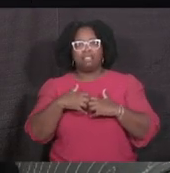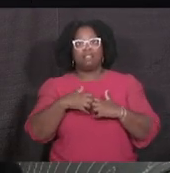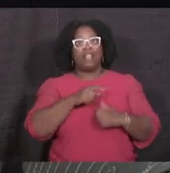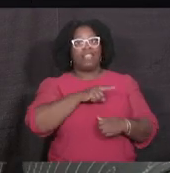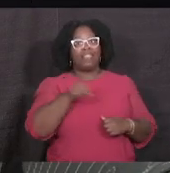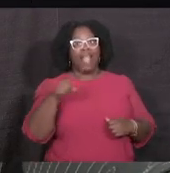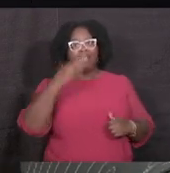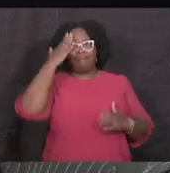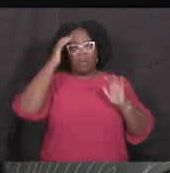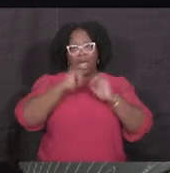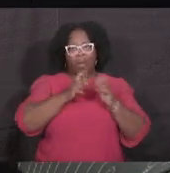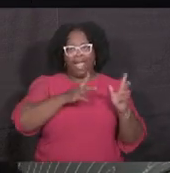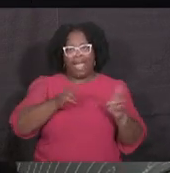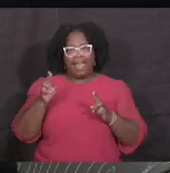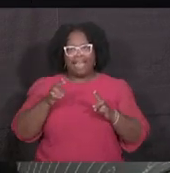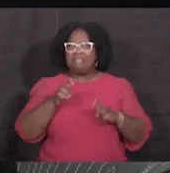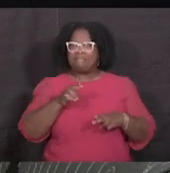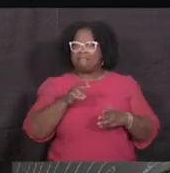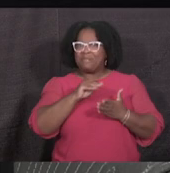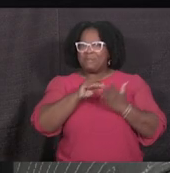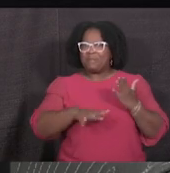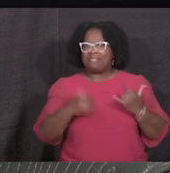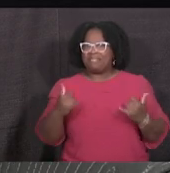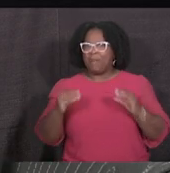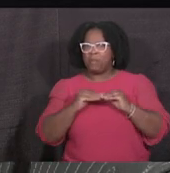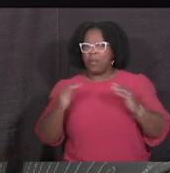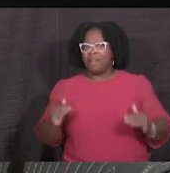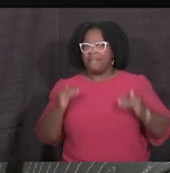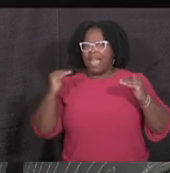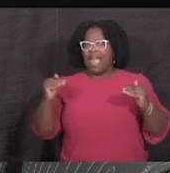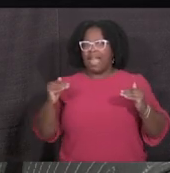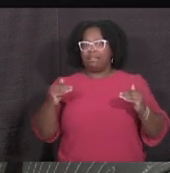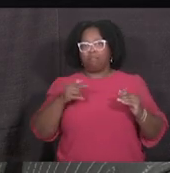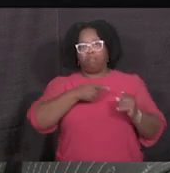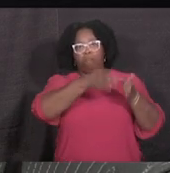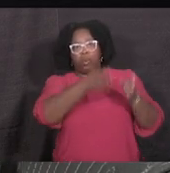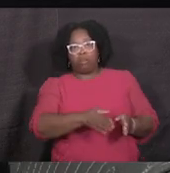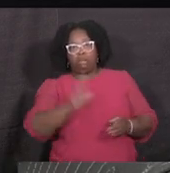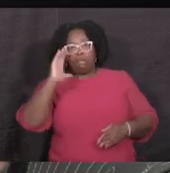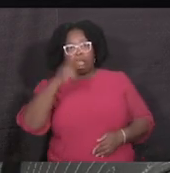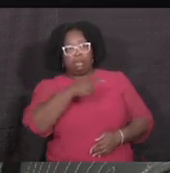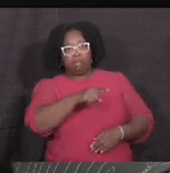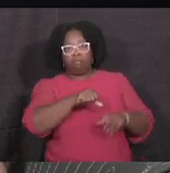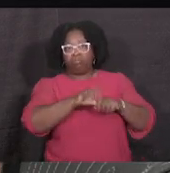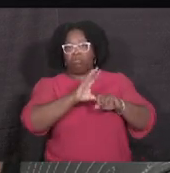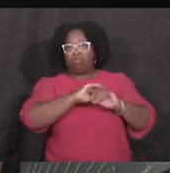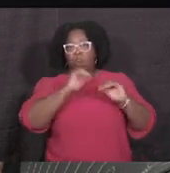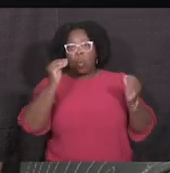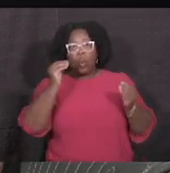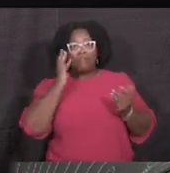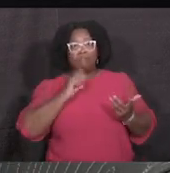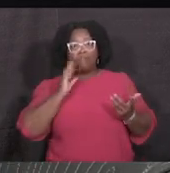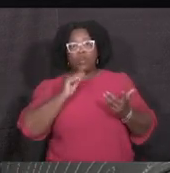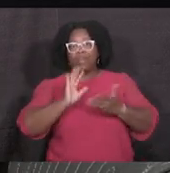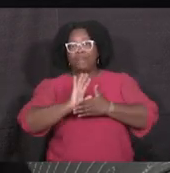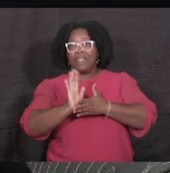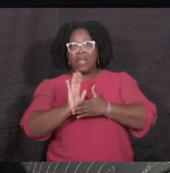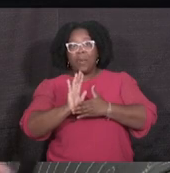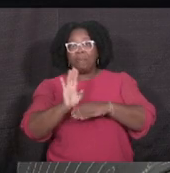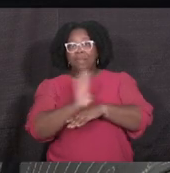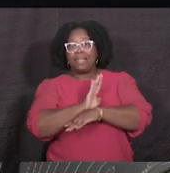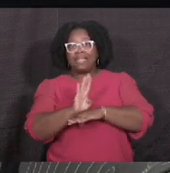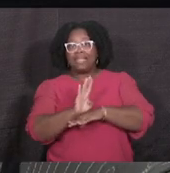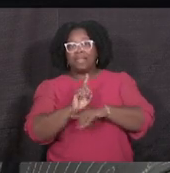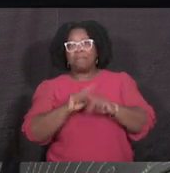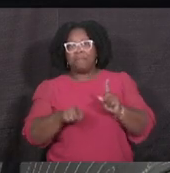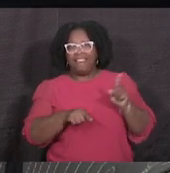more advanced. And even somebody who seemingly has no experience in the film business actually may have an